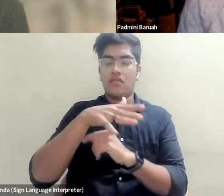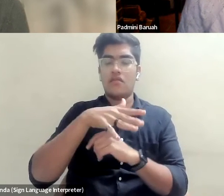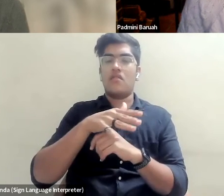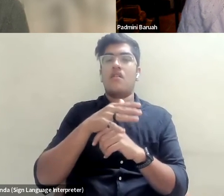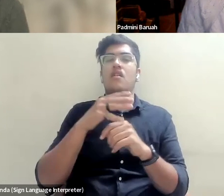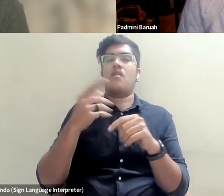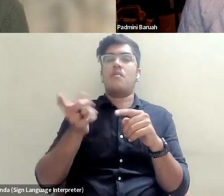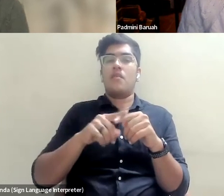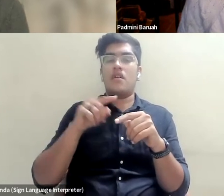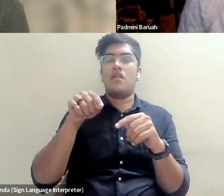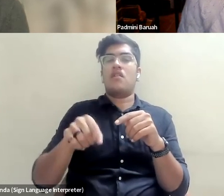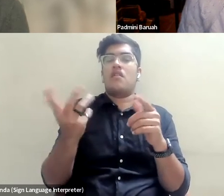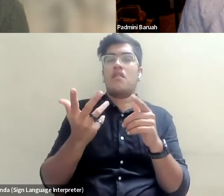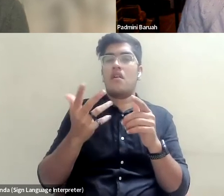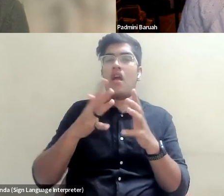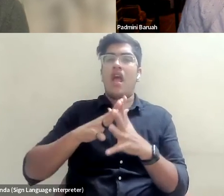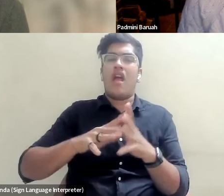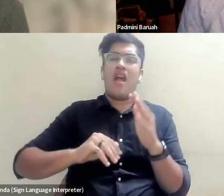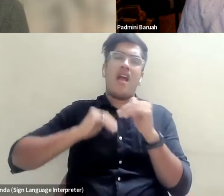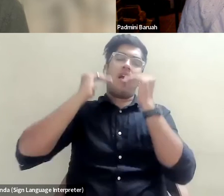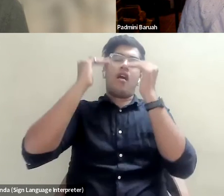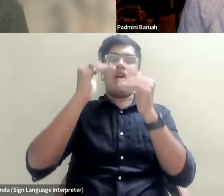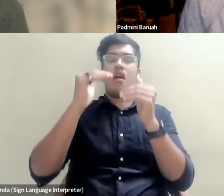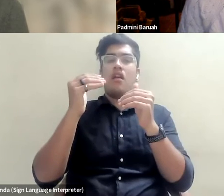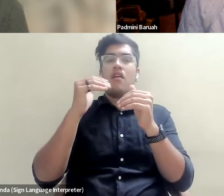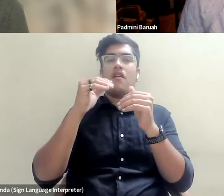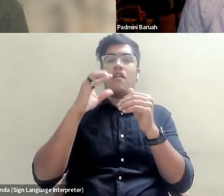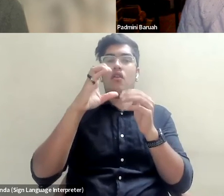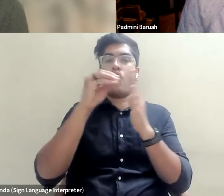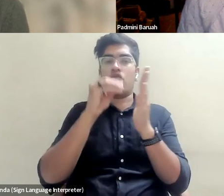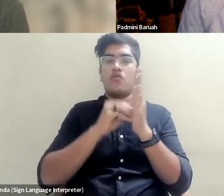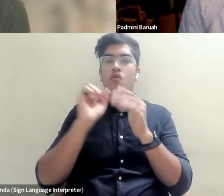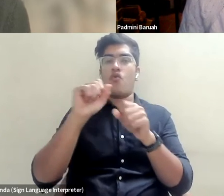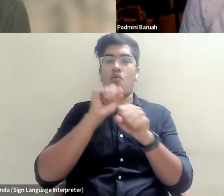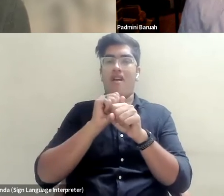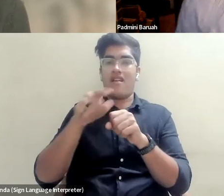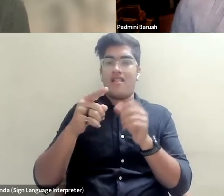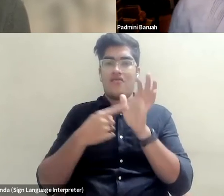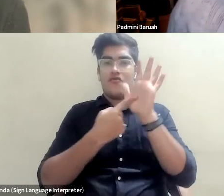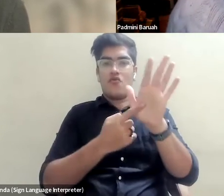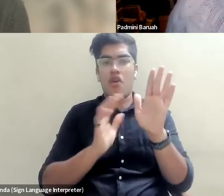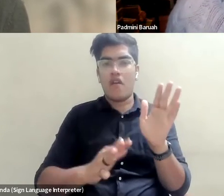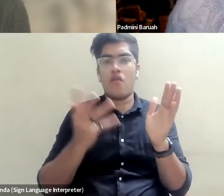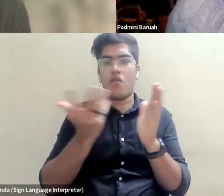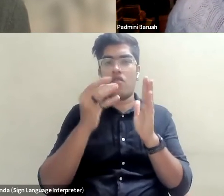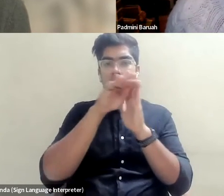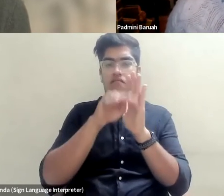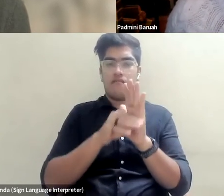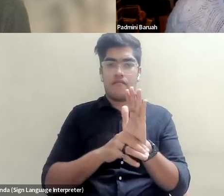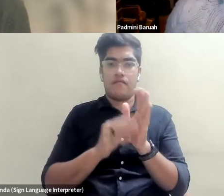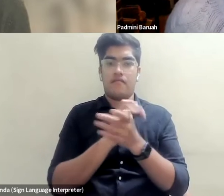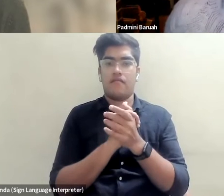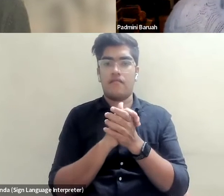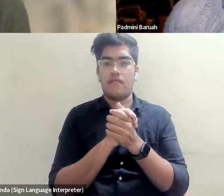process was precipitated by the highest constitutional judicial body affected these views? So if you want to answer that. Affected